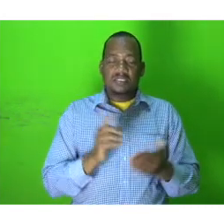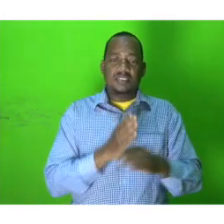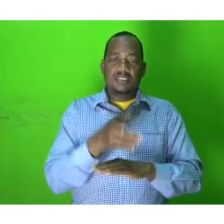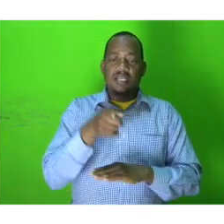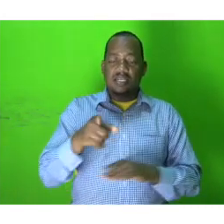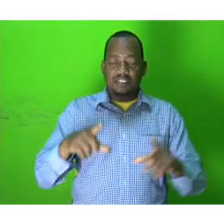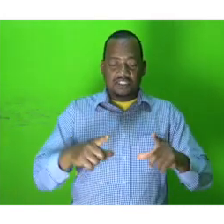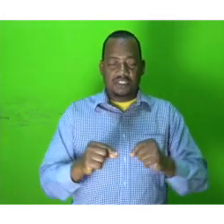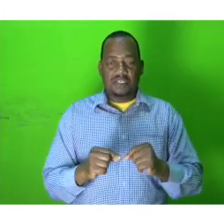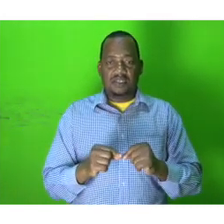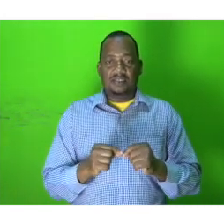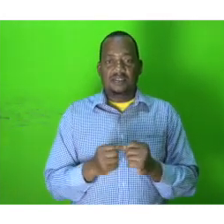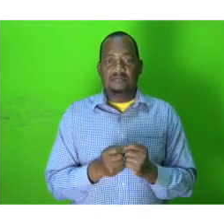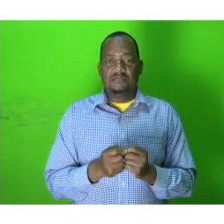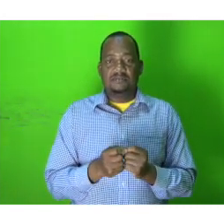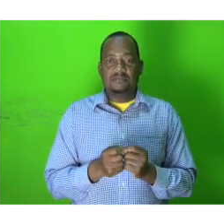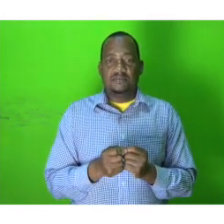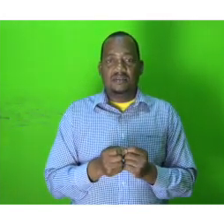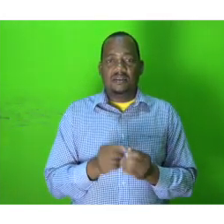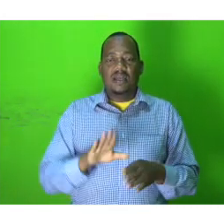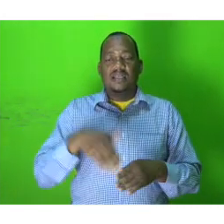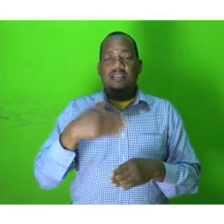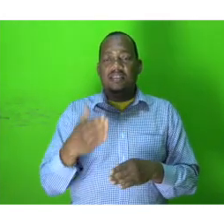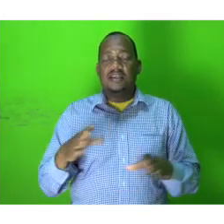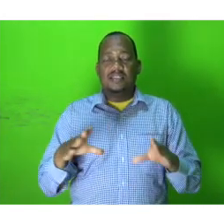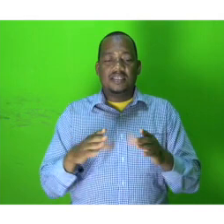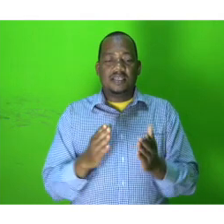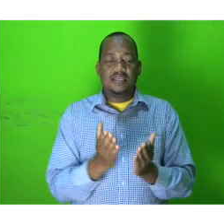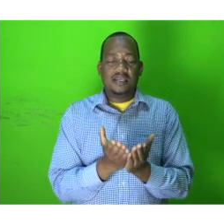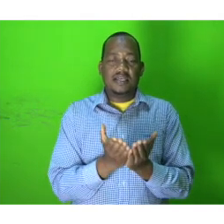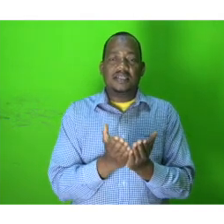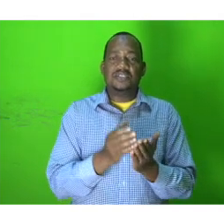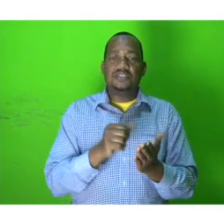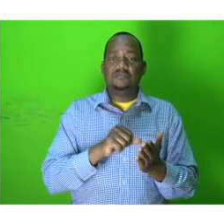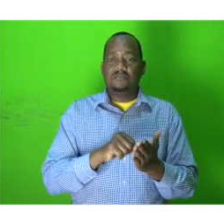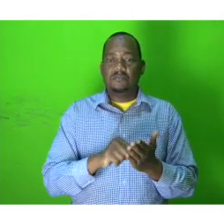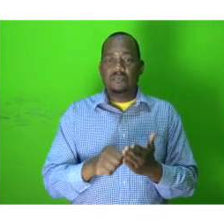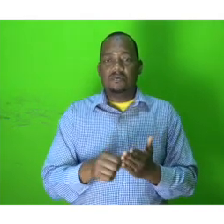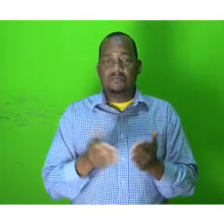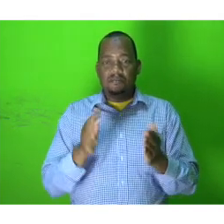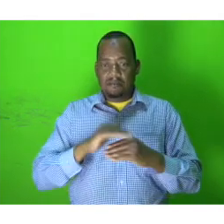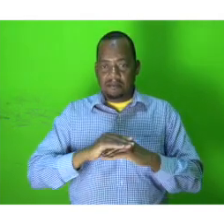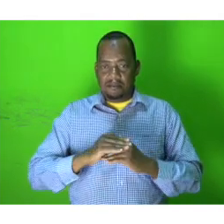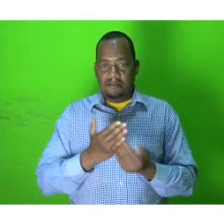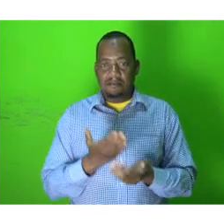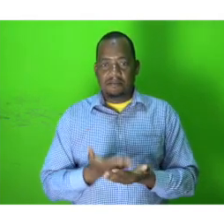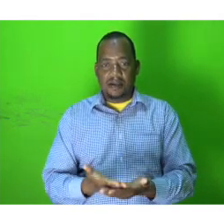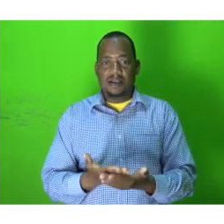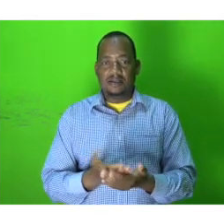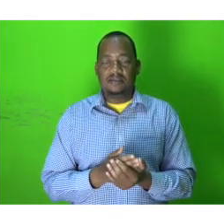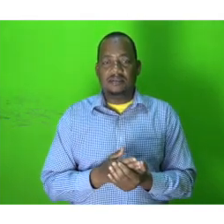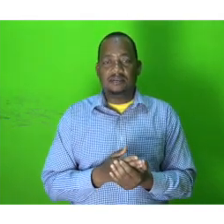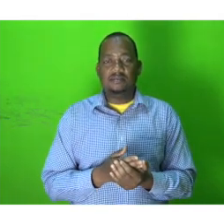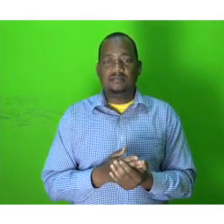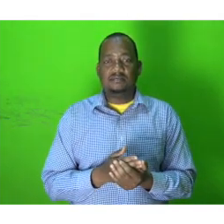such checks, then the cash book balance will differ from the bank statement.